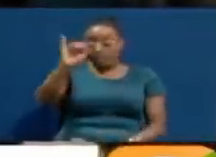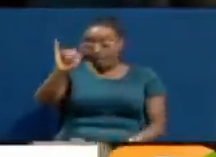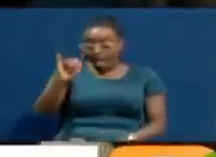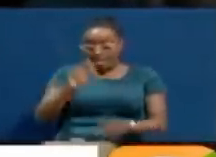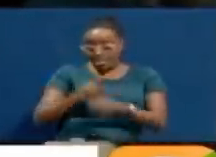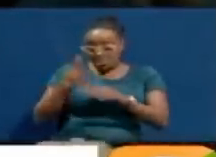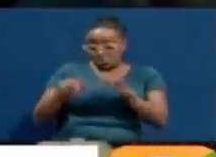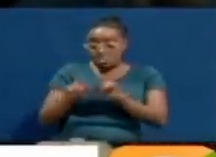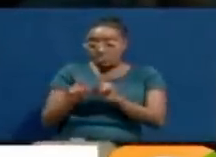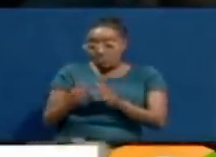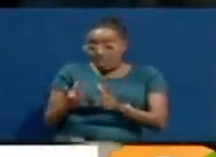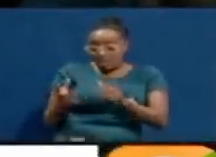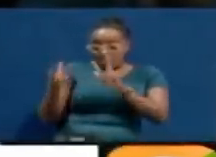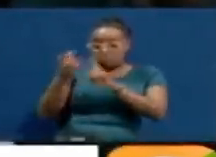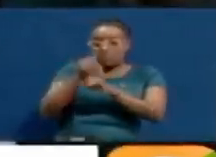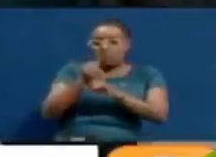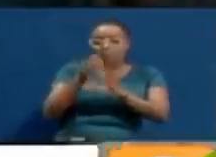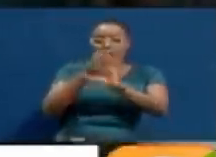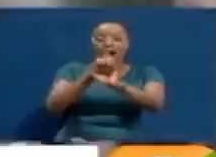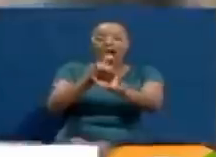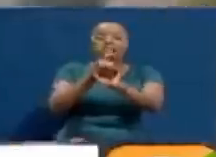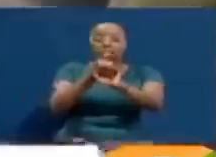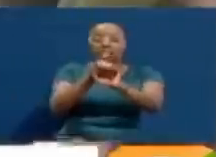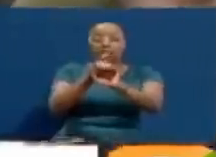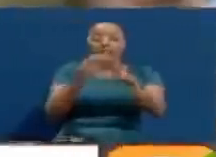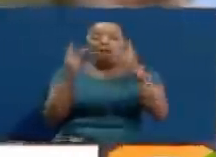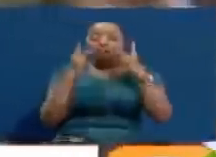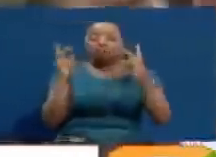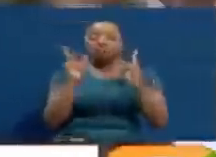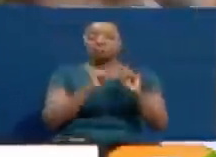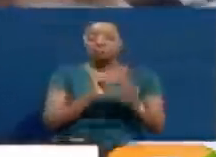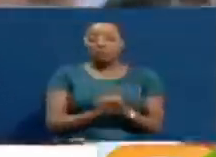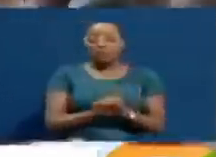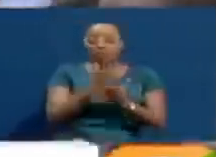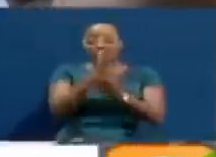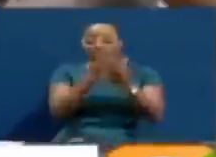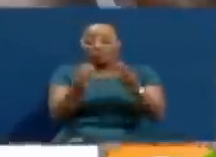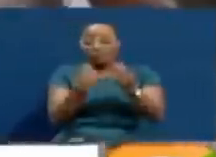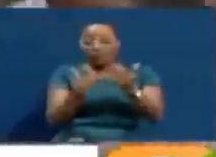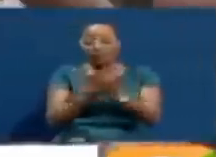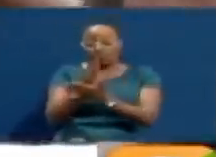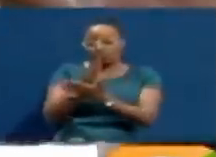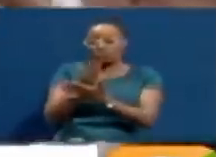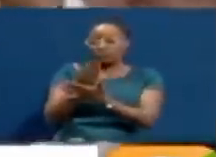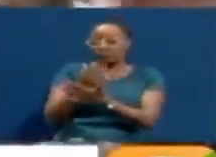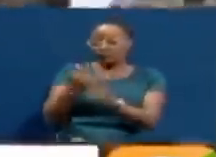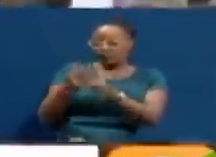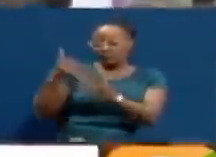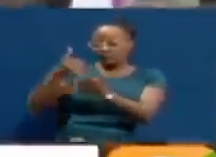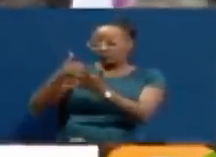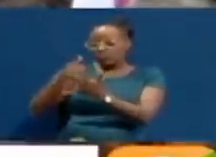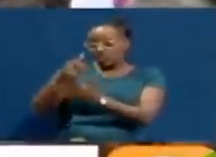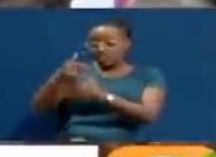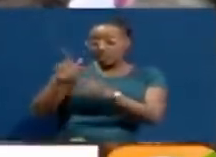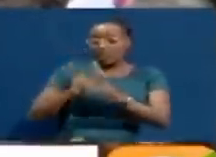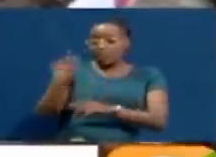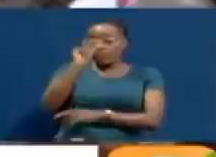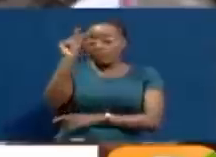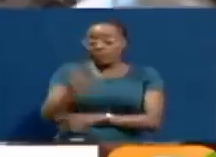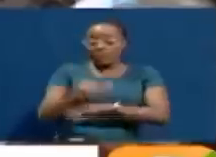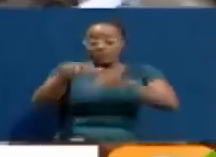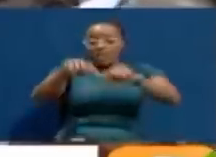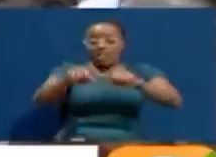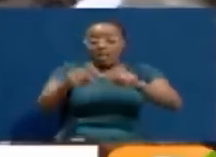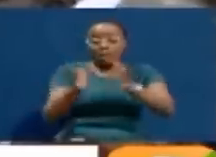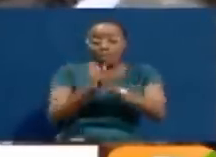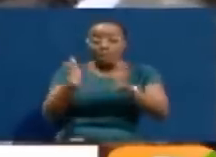ndio firstborn wa handshake. Some of the resolutions by Lower Eastern leaders included that grabbed public land